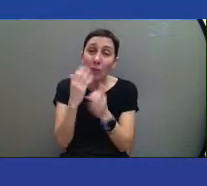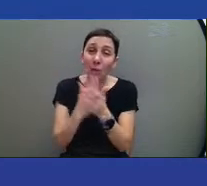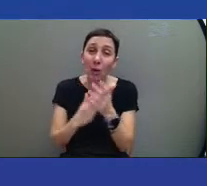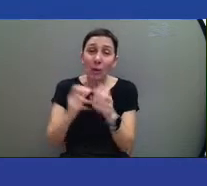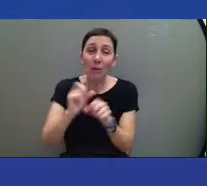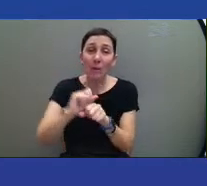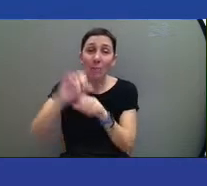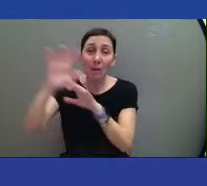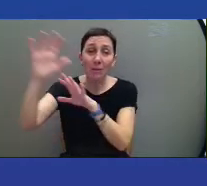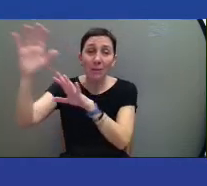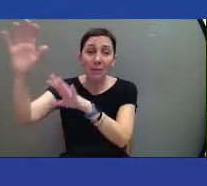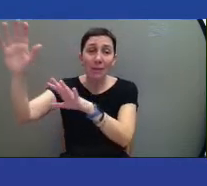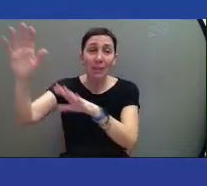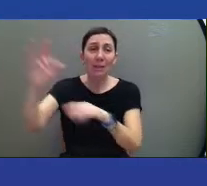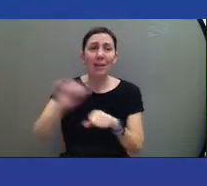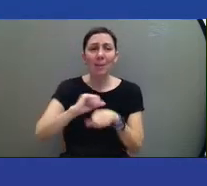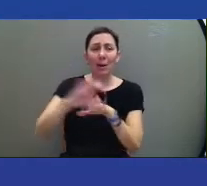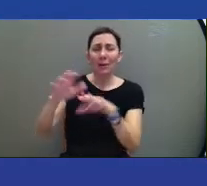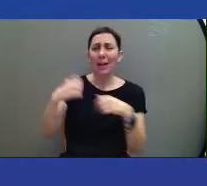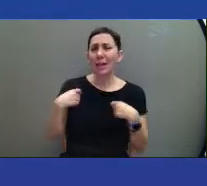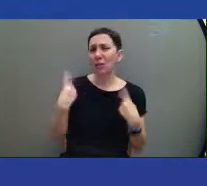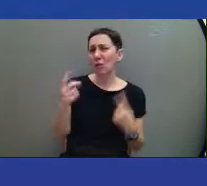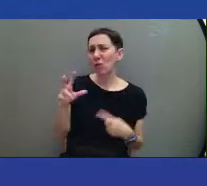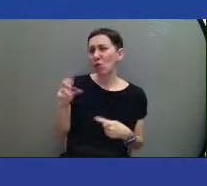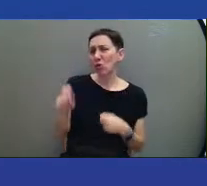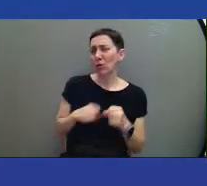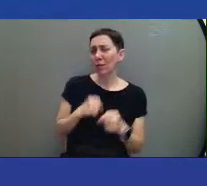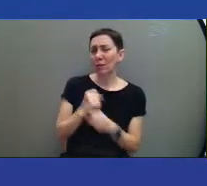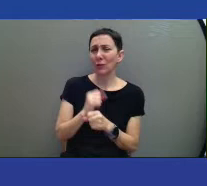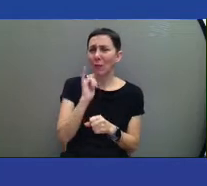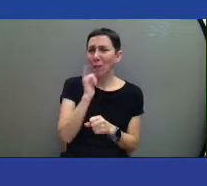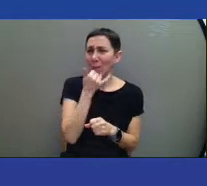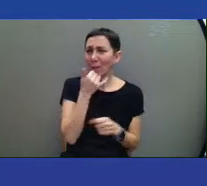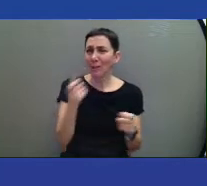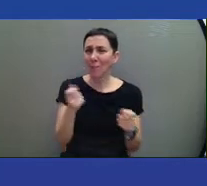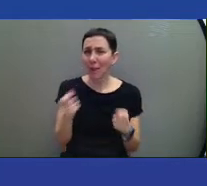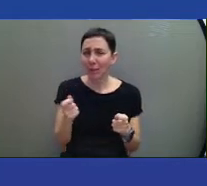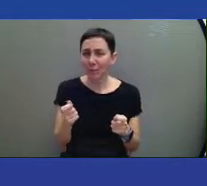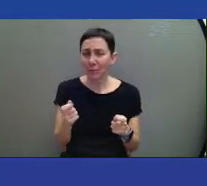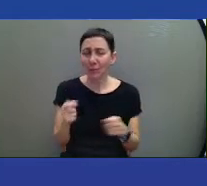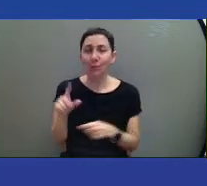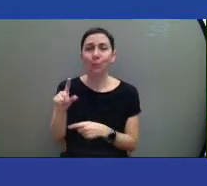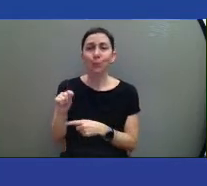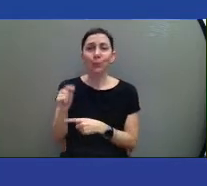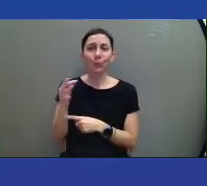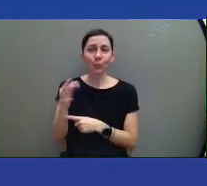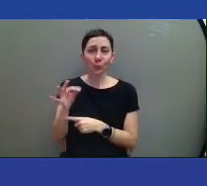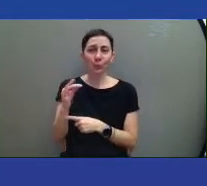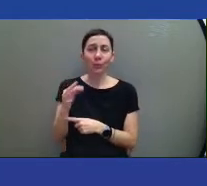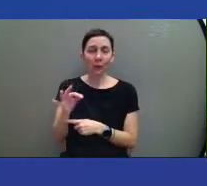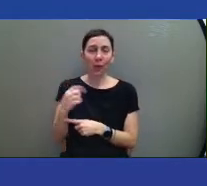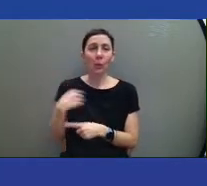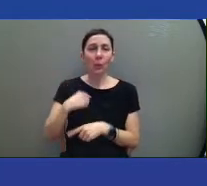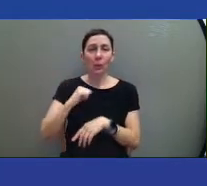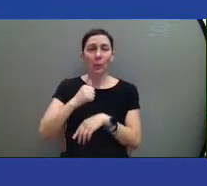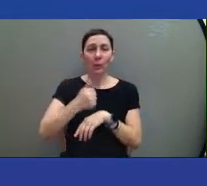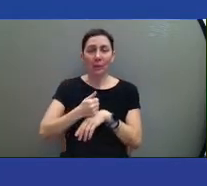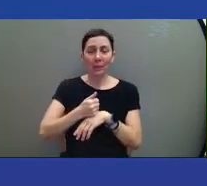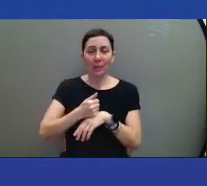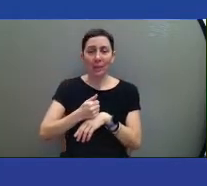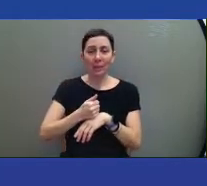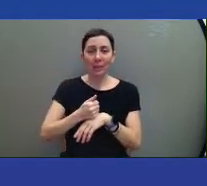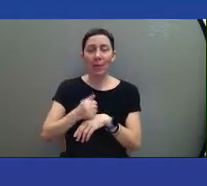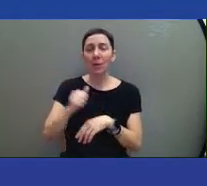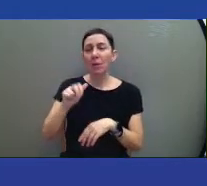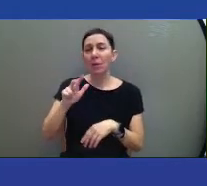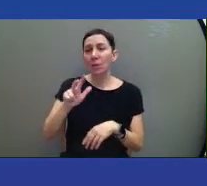of mismanagement. So back in 2019, there was again another frontline camp that was set up on Mauna Kea, where 34 of our kapuna,